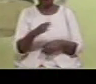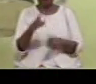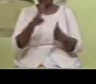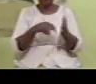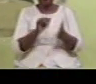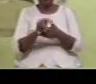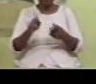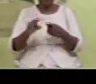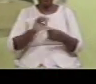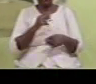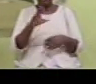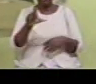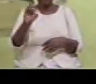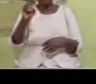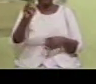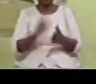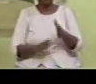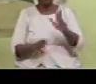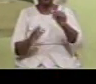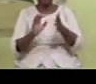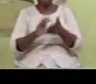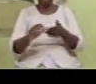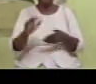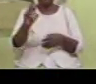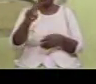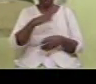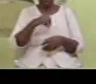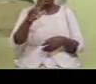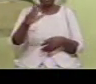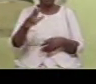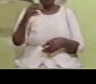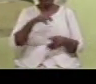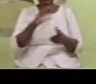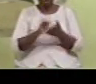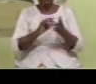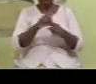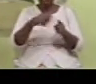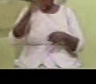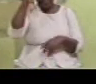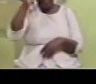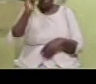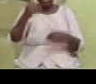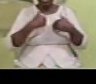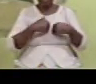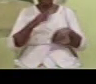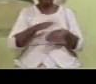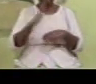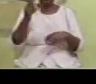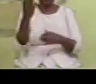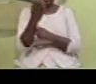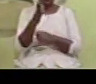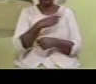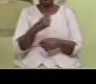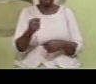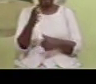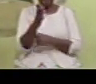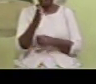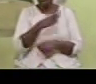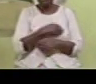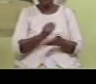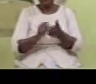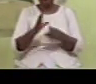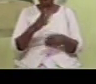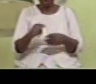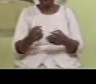13, verse 2 and 3. When a man shall have in the skin of his flesh a rising, a scab, or bright